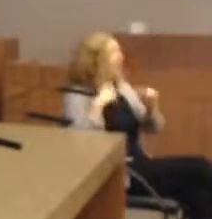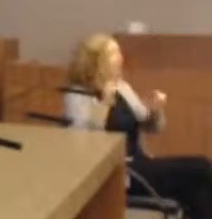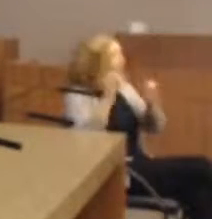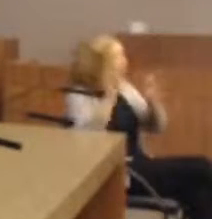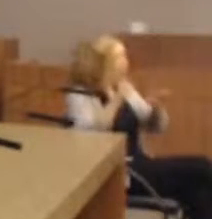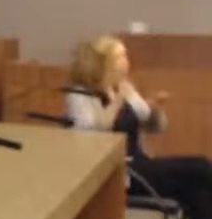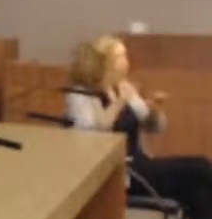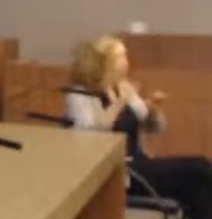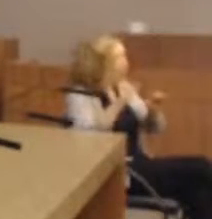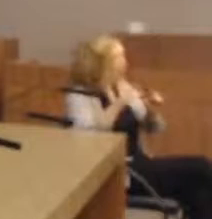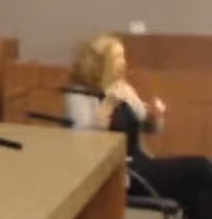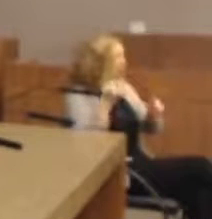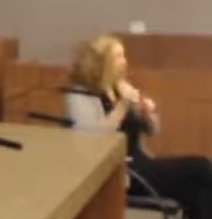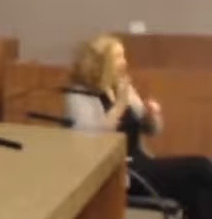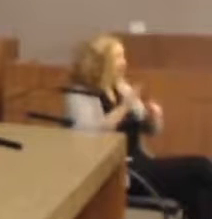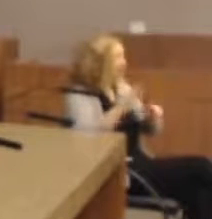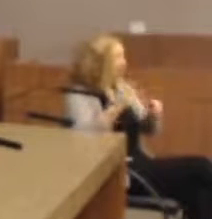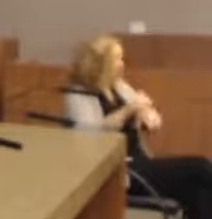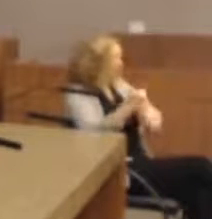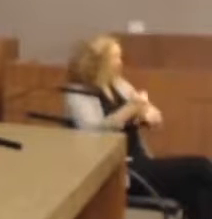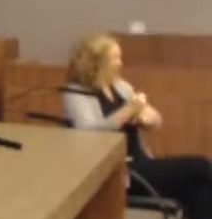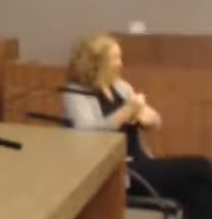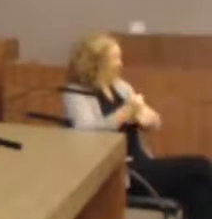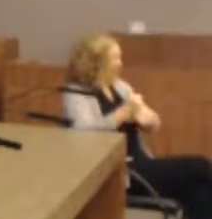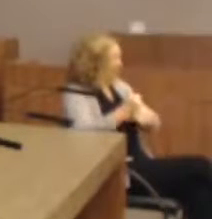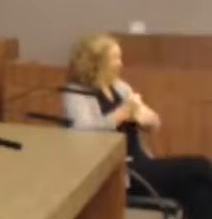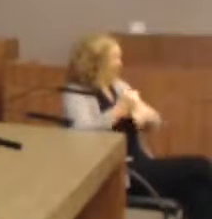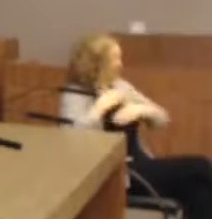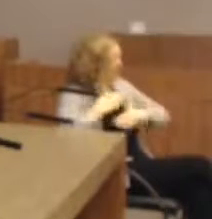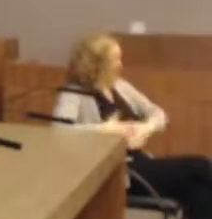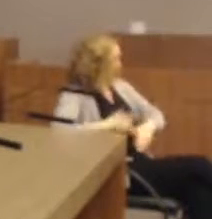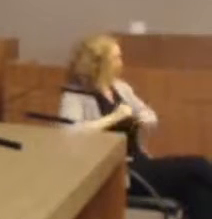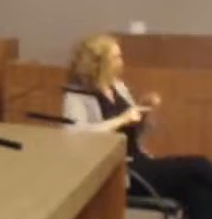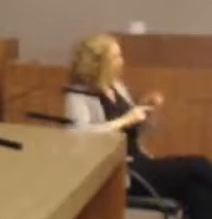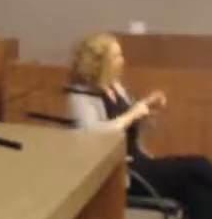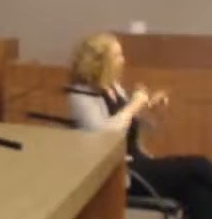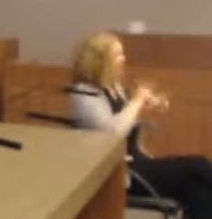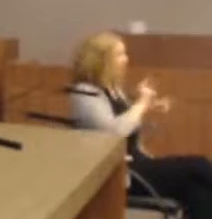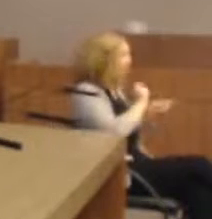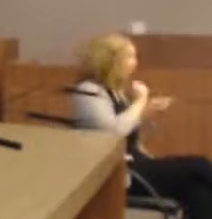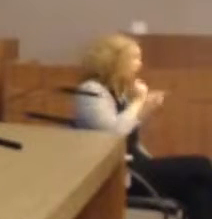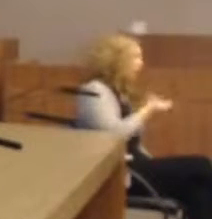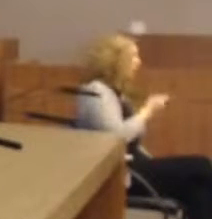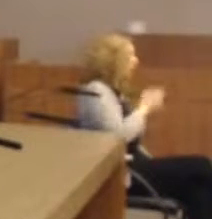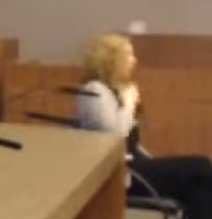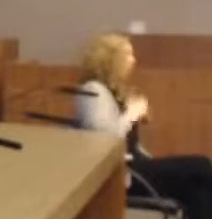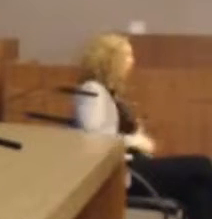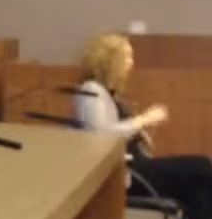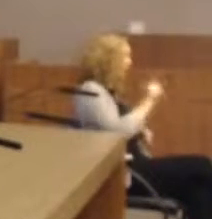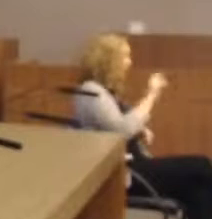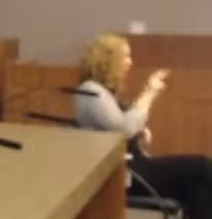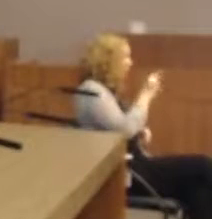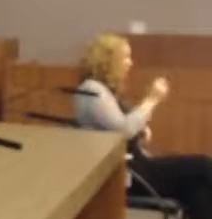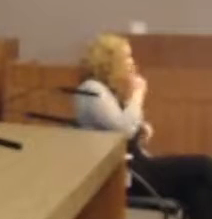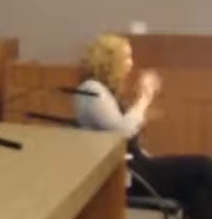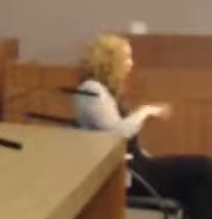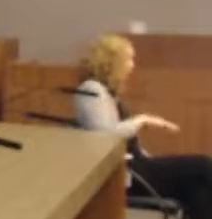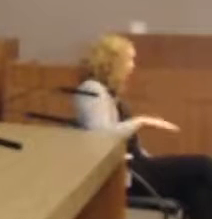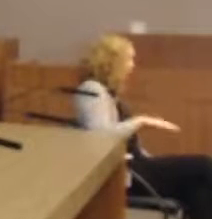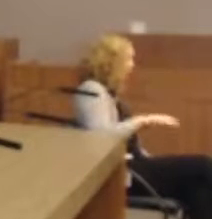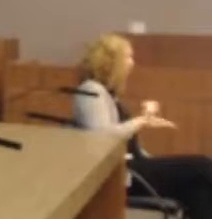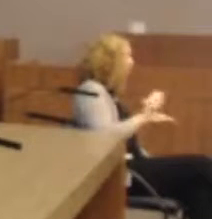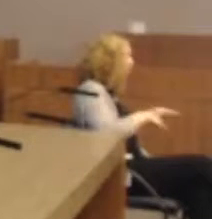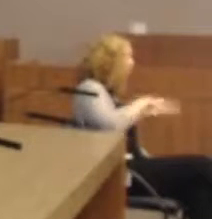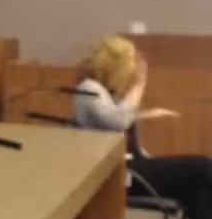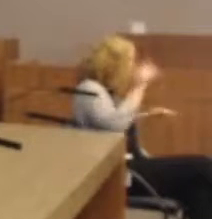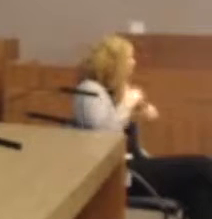existing development. It happens to children while they're developing, and it changes the development. And that's how we see these really long-term health problems